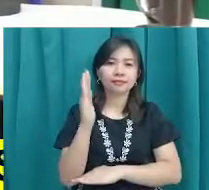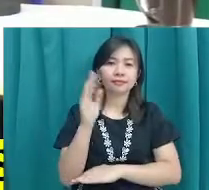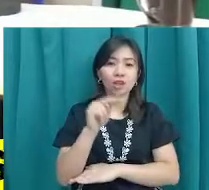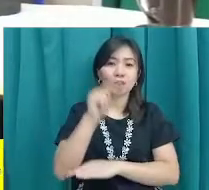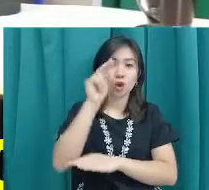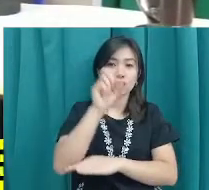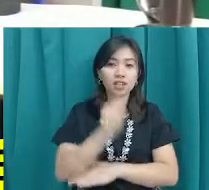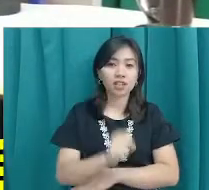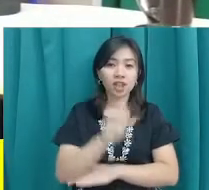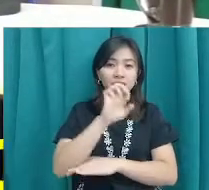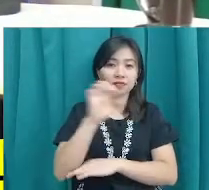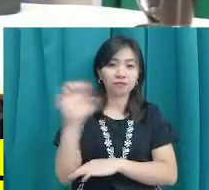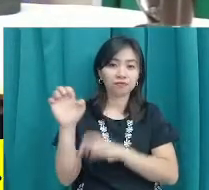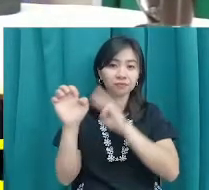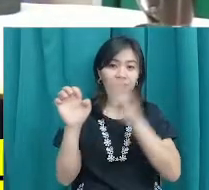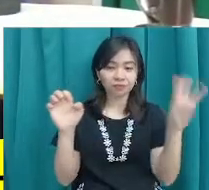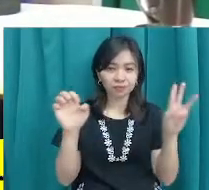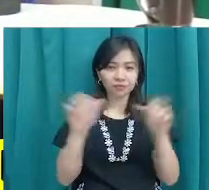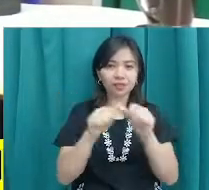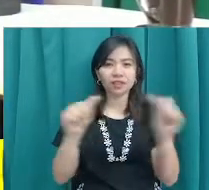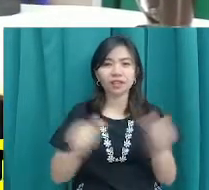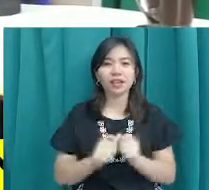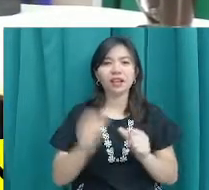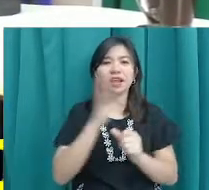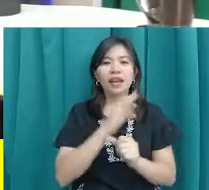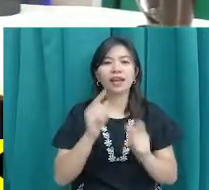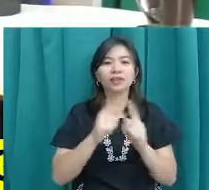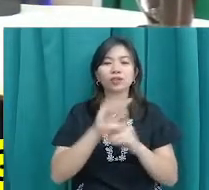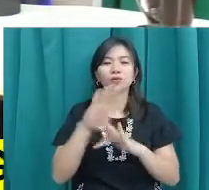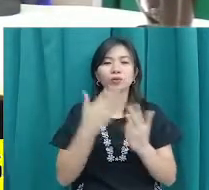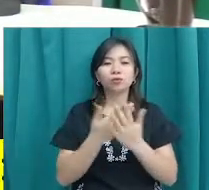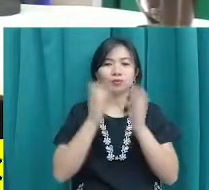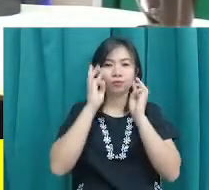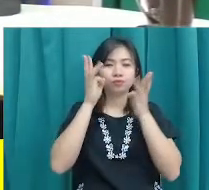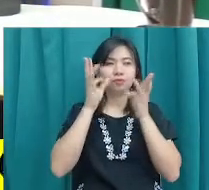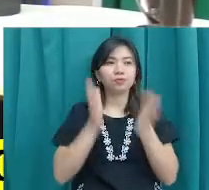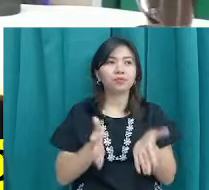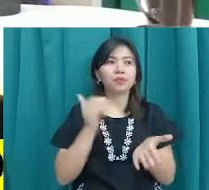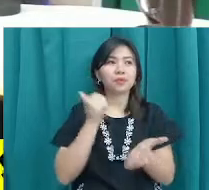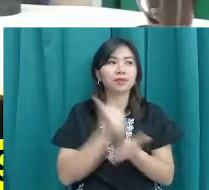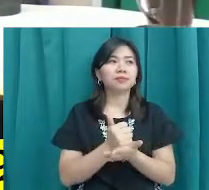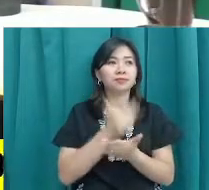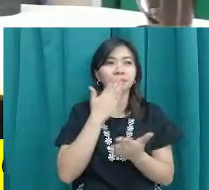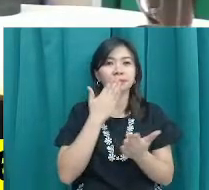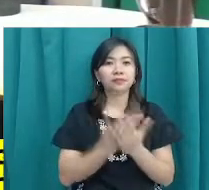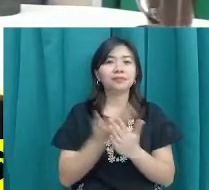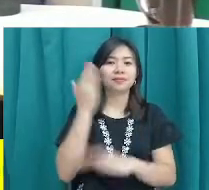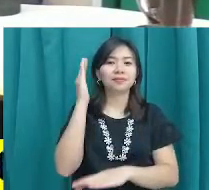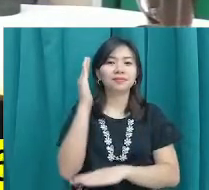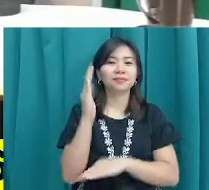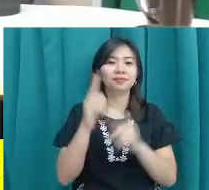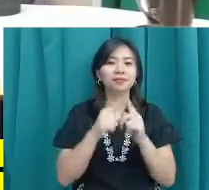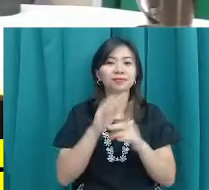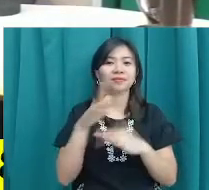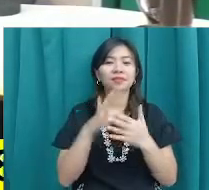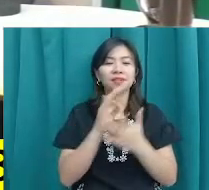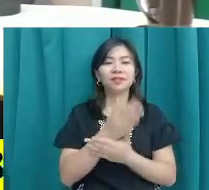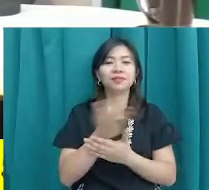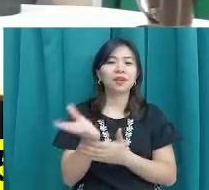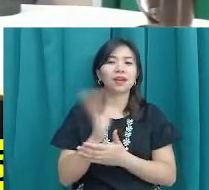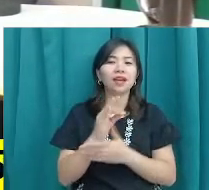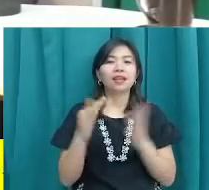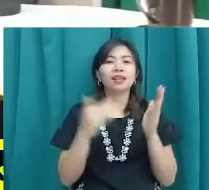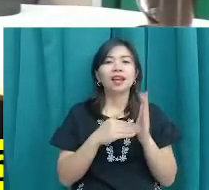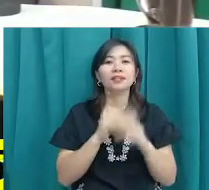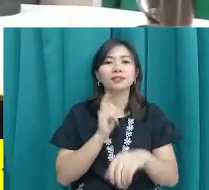Corner. And to our worldwide and national viewers, magandang tanghali po. Good news to all of us. And it's time for us once